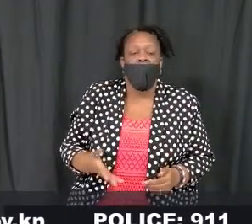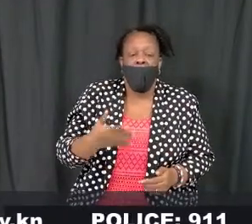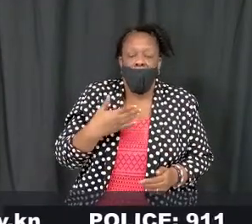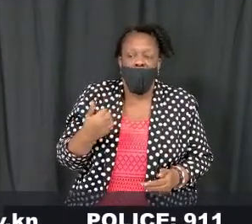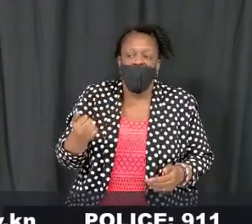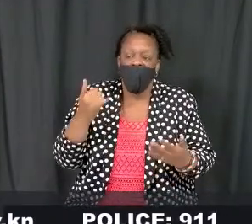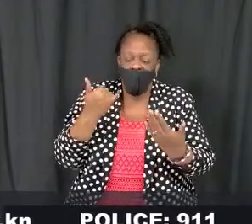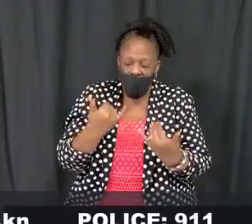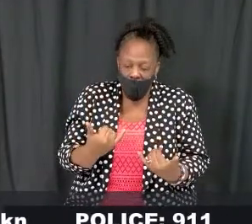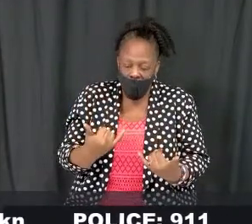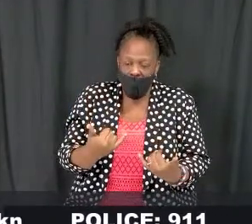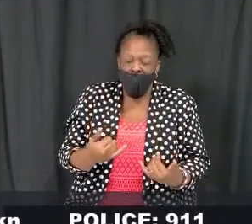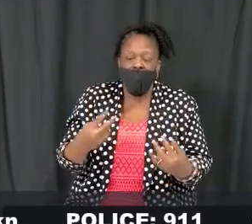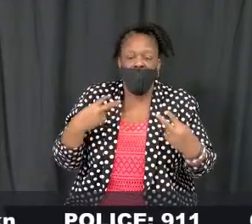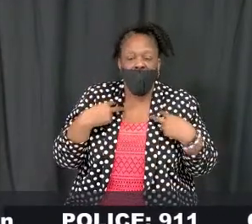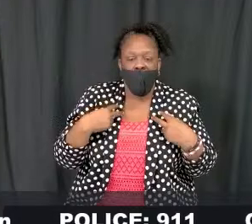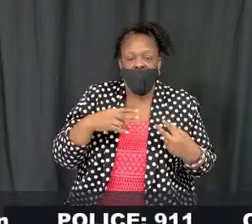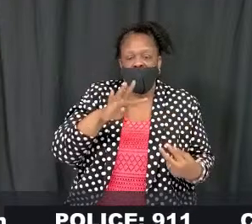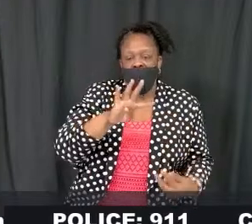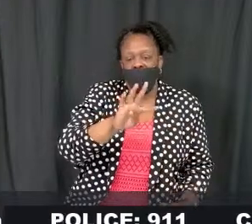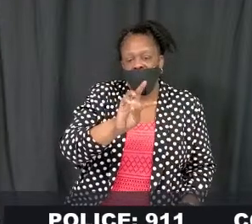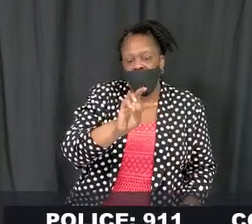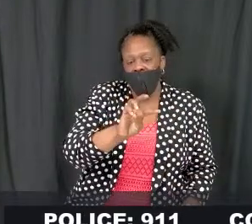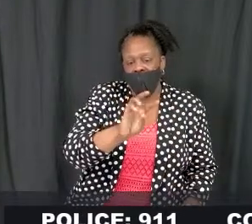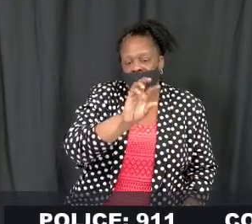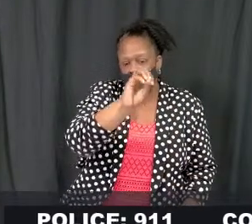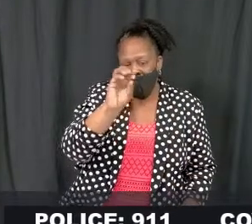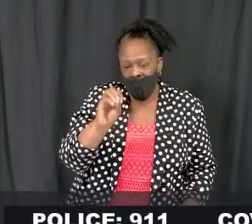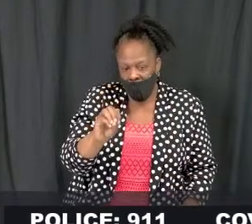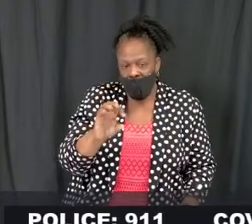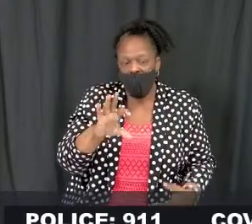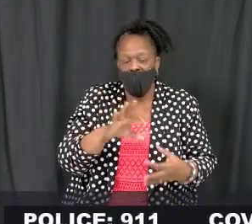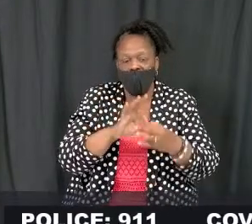target population. We also now have